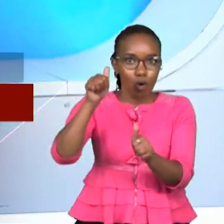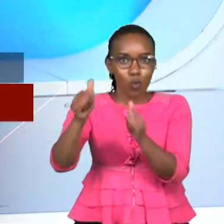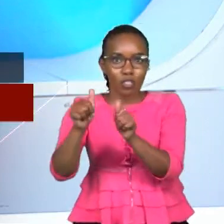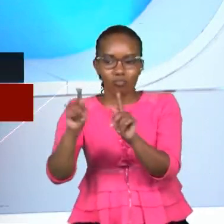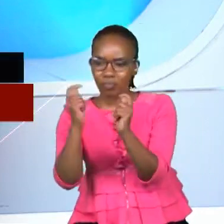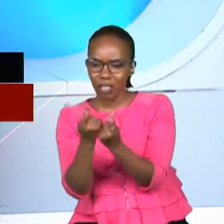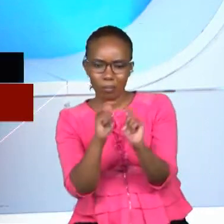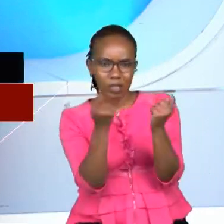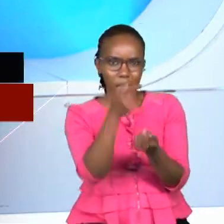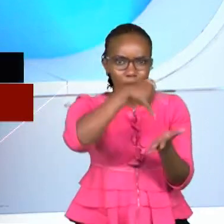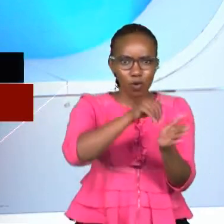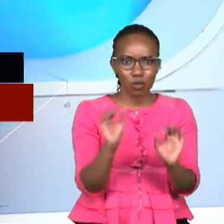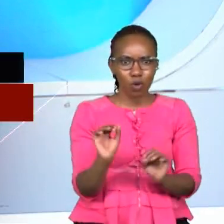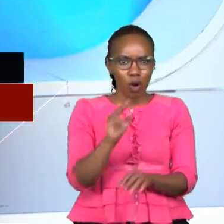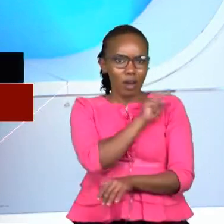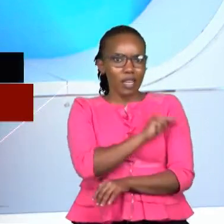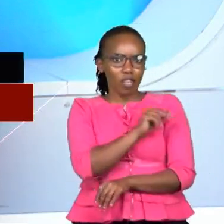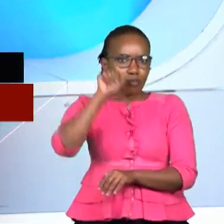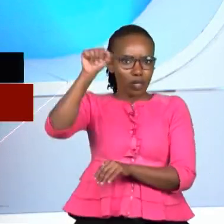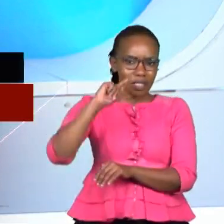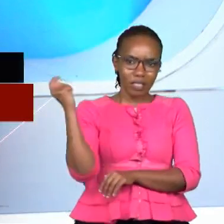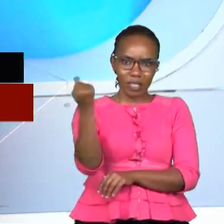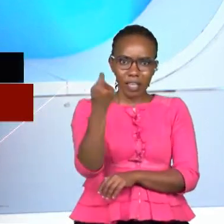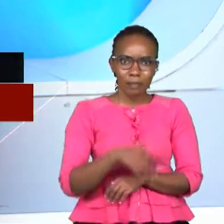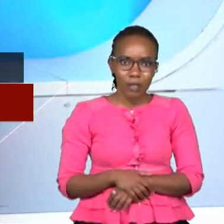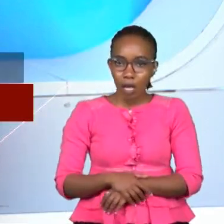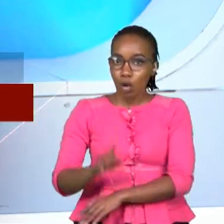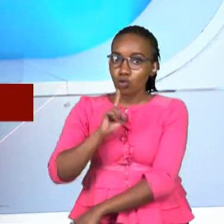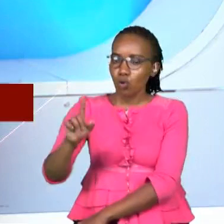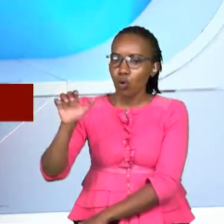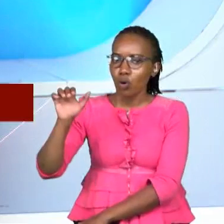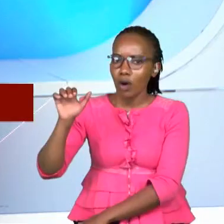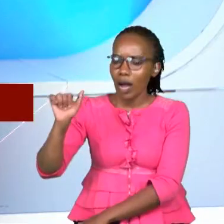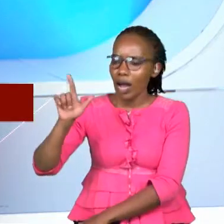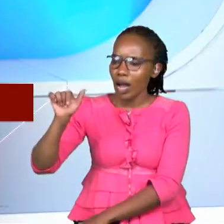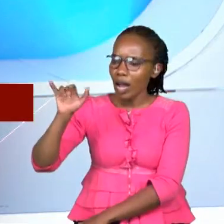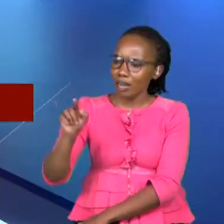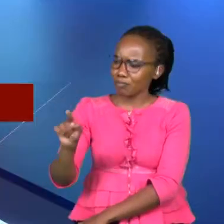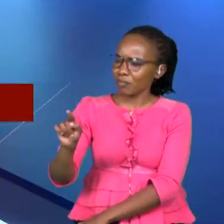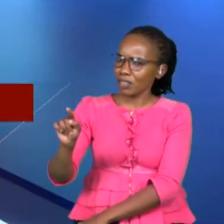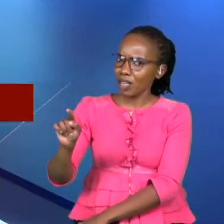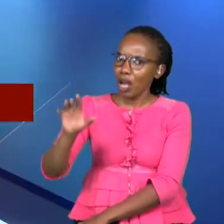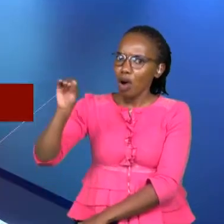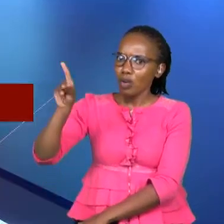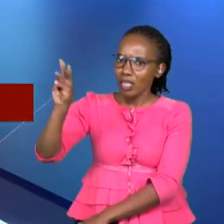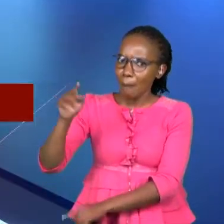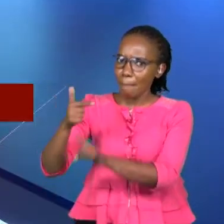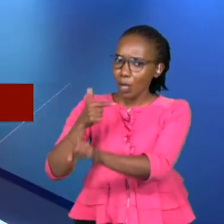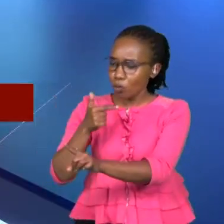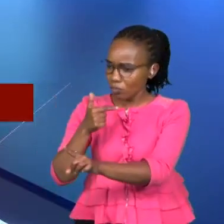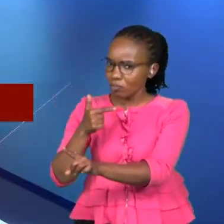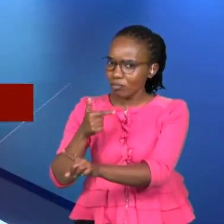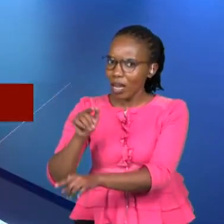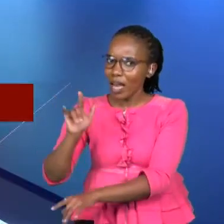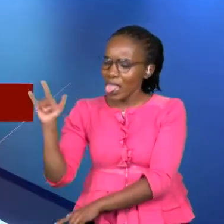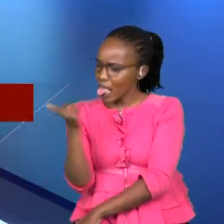based. That is the nature of politics in our country. So you're telling Alai that he's vying with ODM because he's from Luo Nyanza? That is not. No, Alai has given